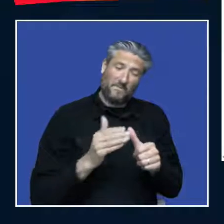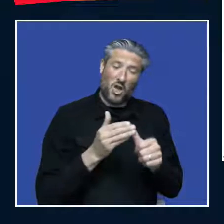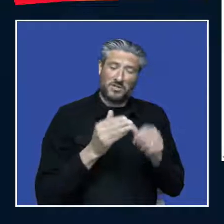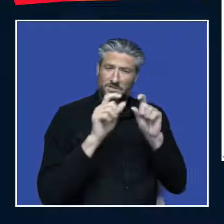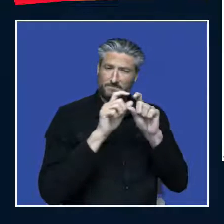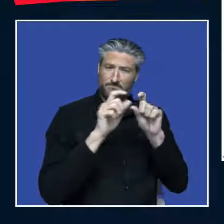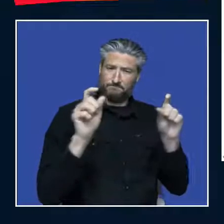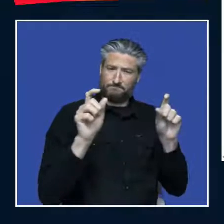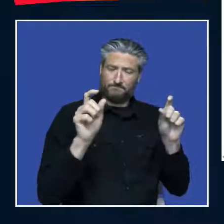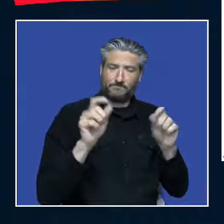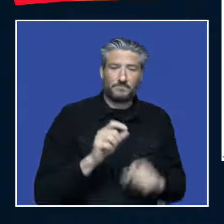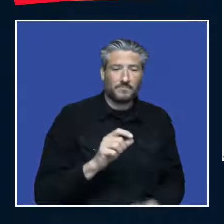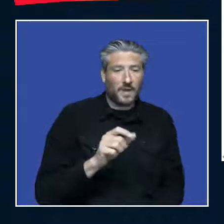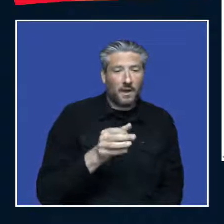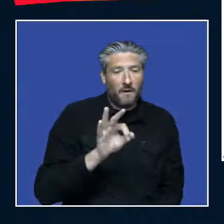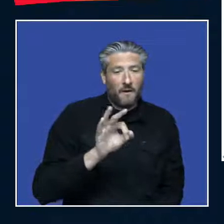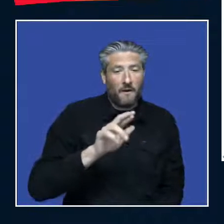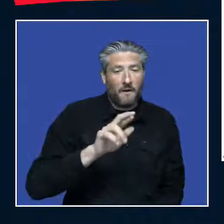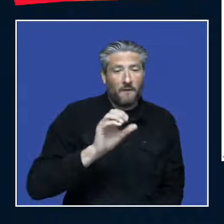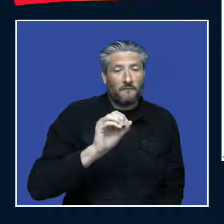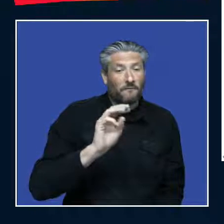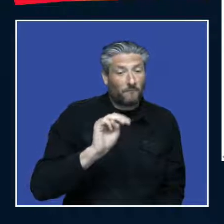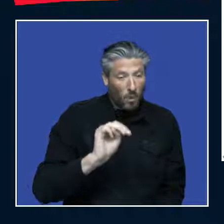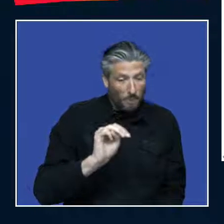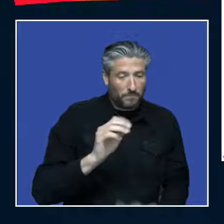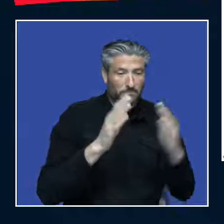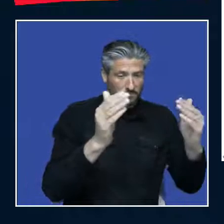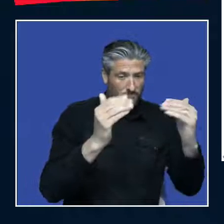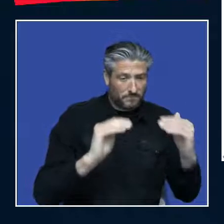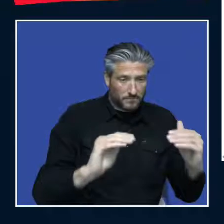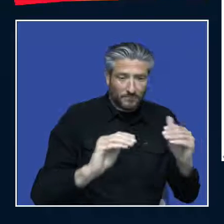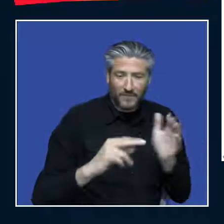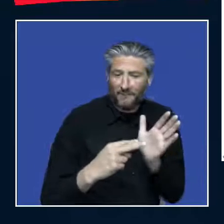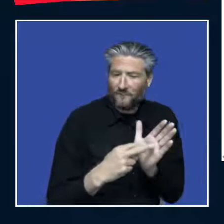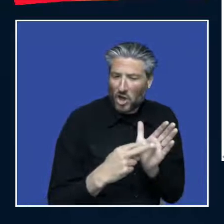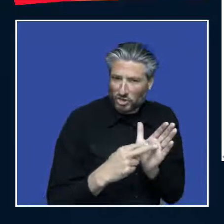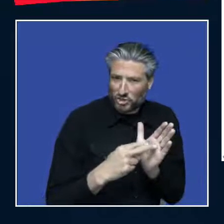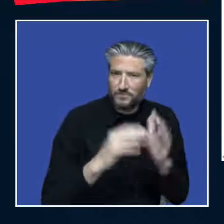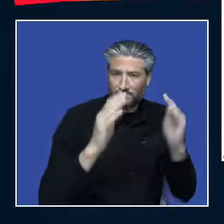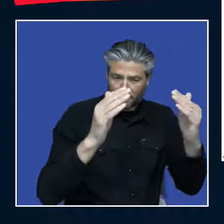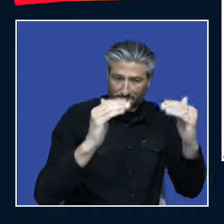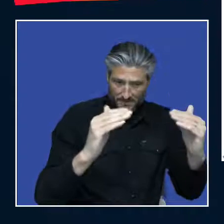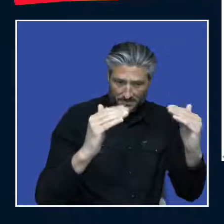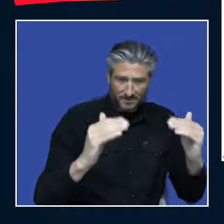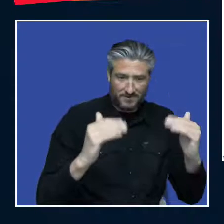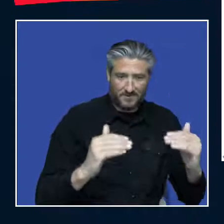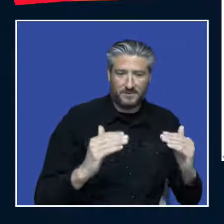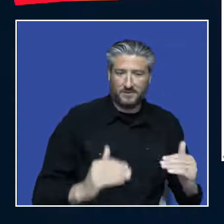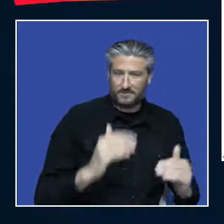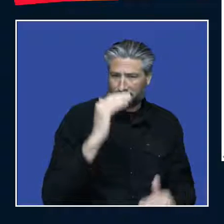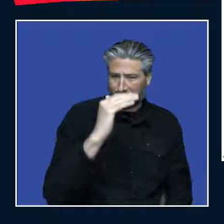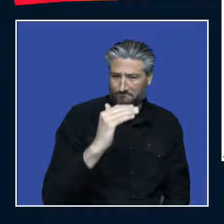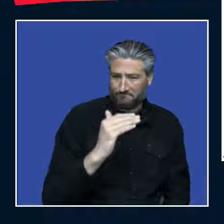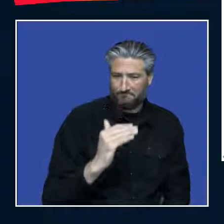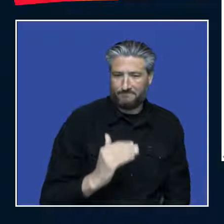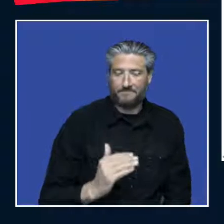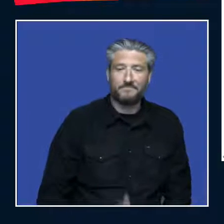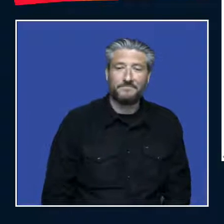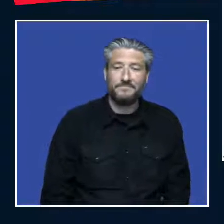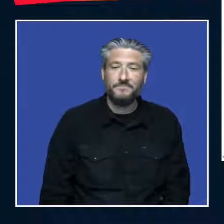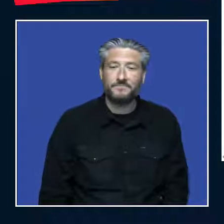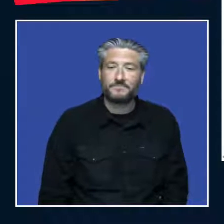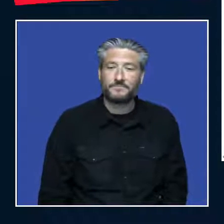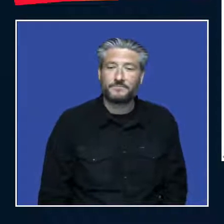as we talked about this. Then I run a command, which is yarn config set no progress true. I set my work dir.